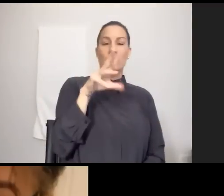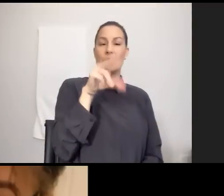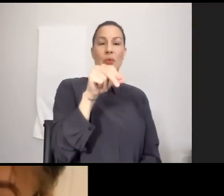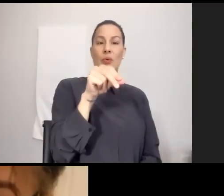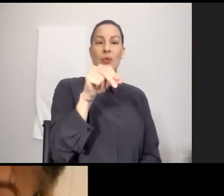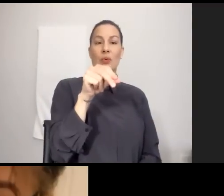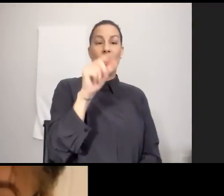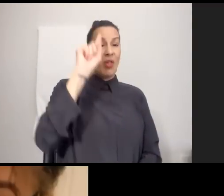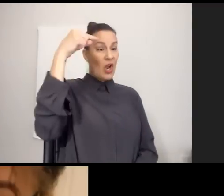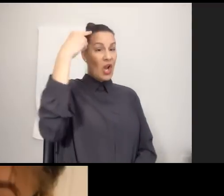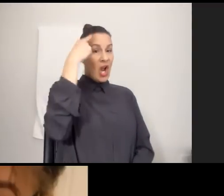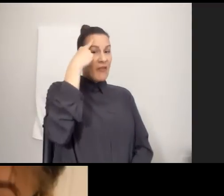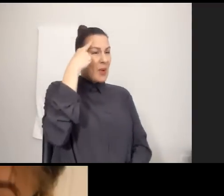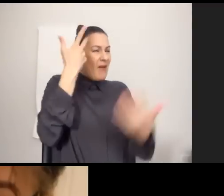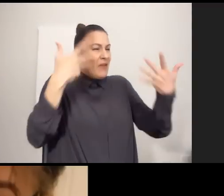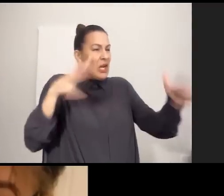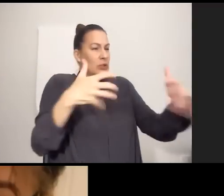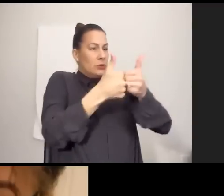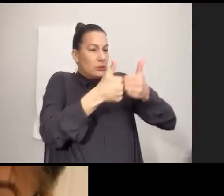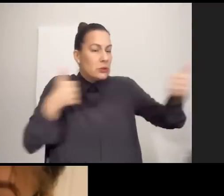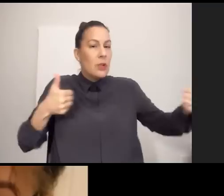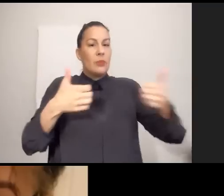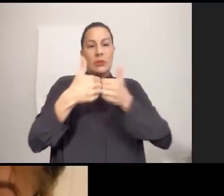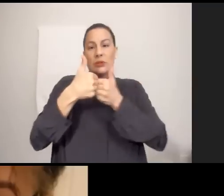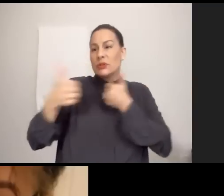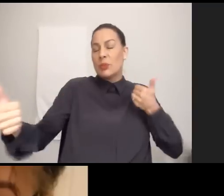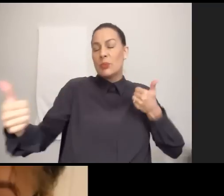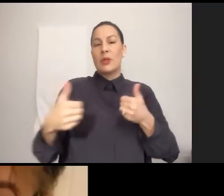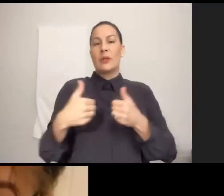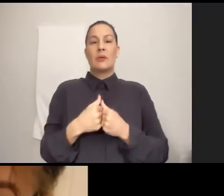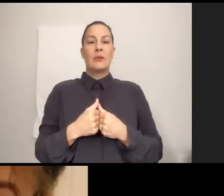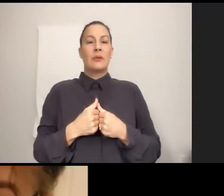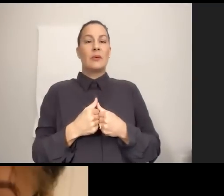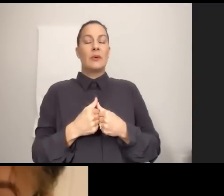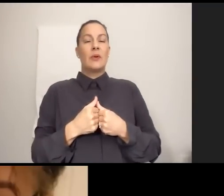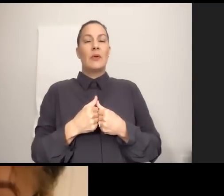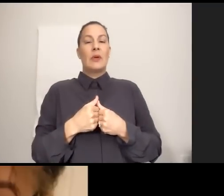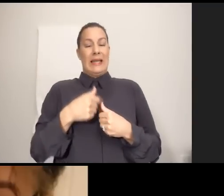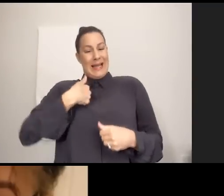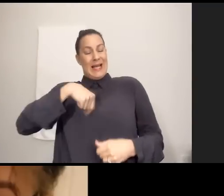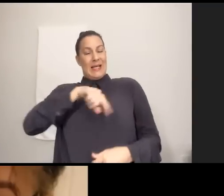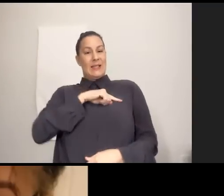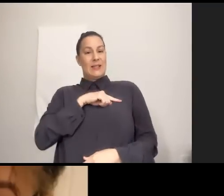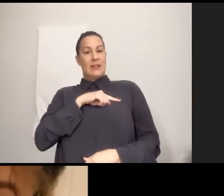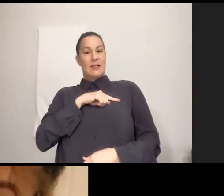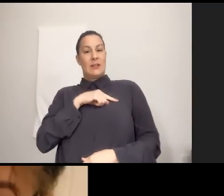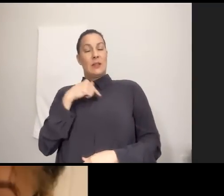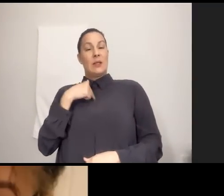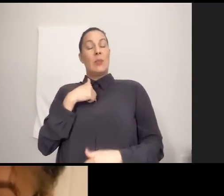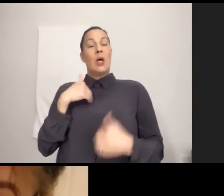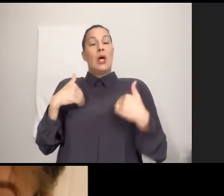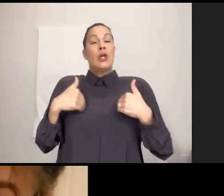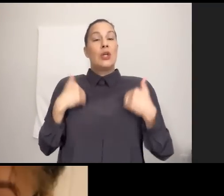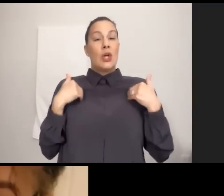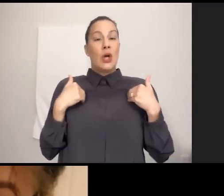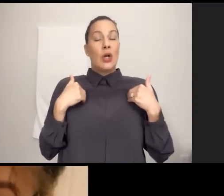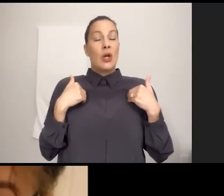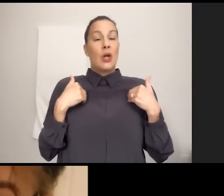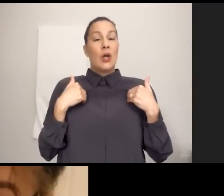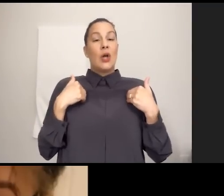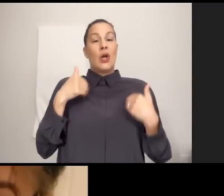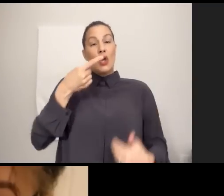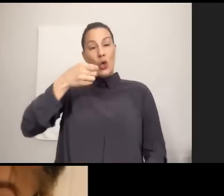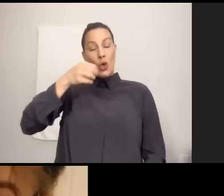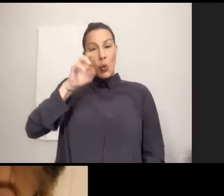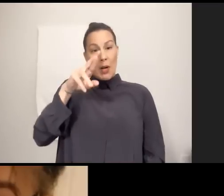enough to try and separate us? I'm writing this as a young, queer, Black, multi-ethnic woman. I wrote this piece